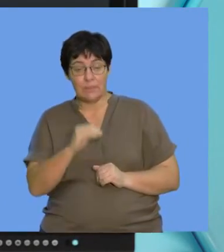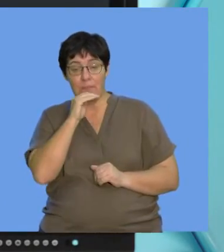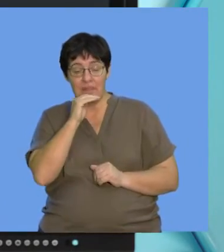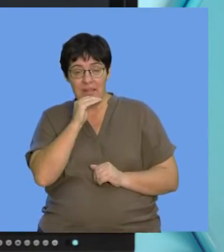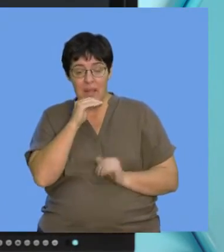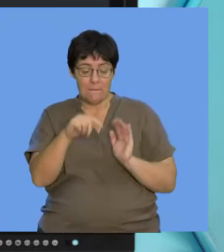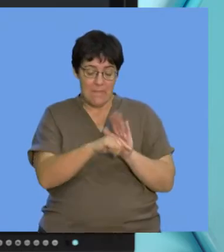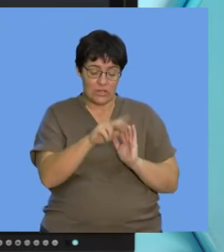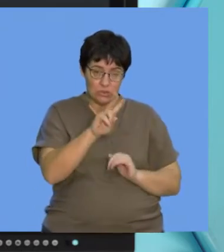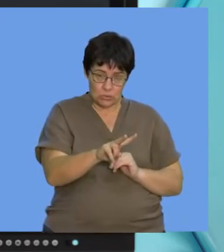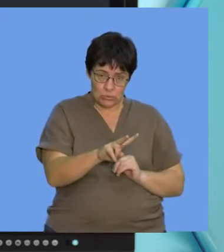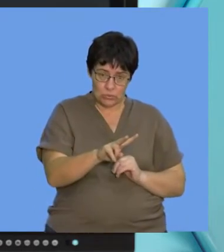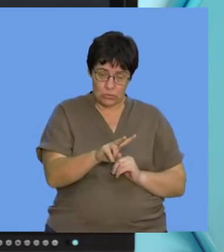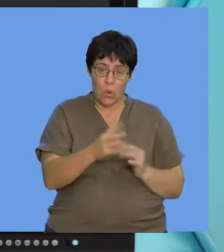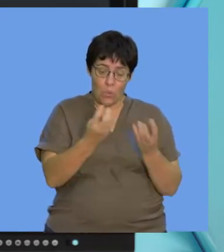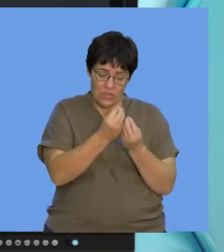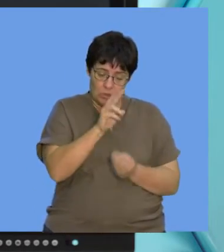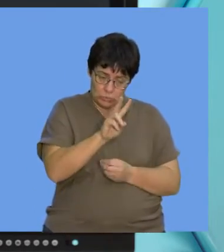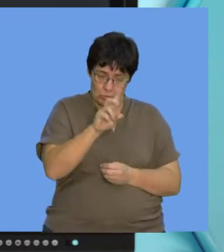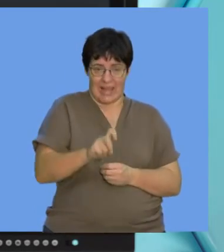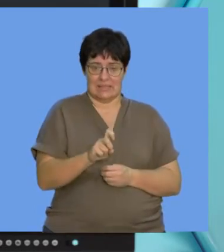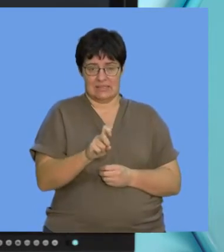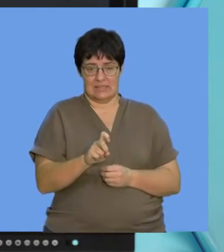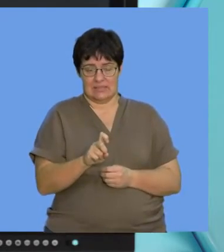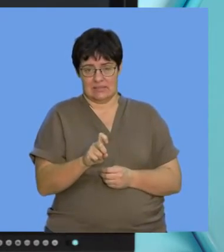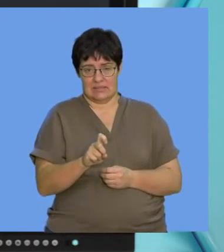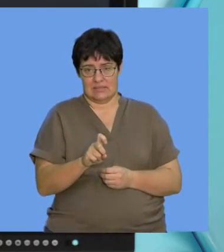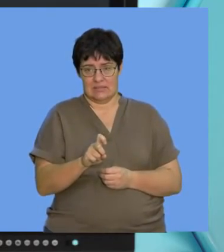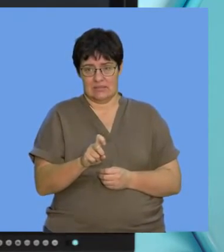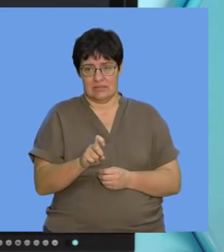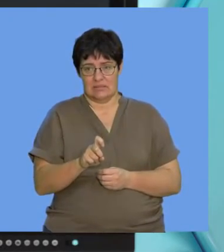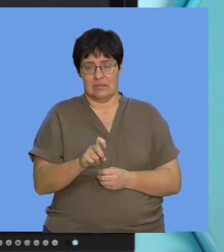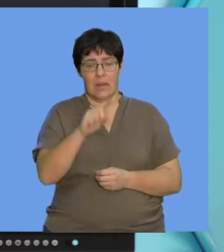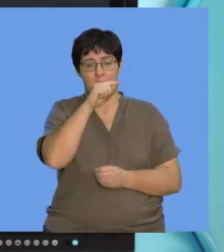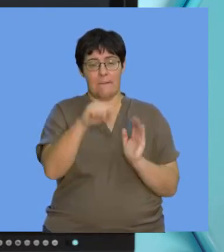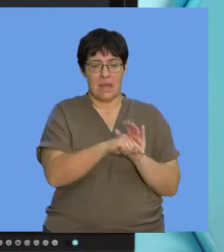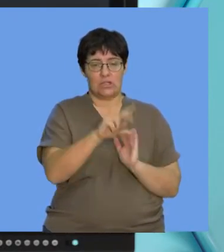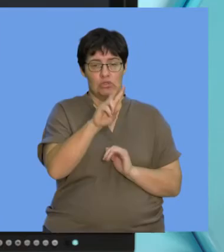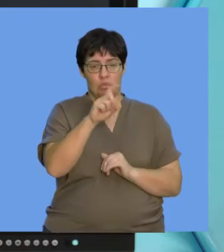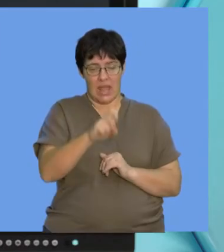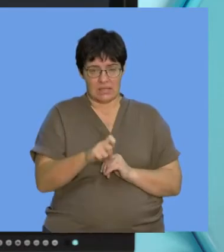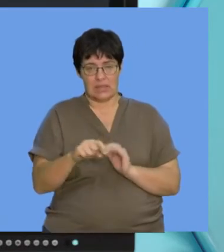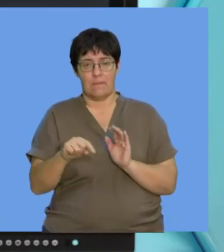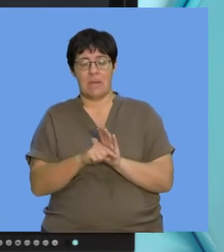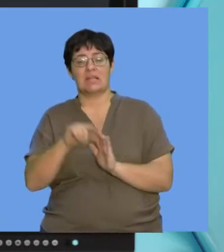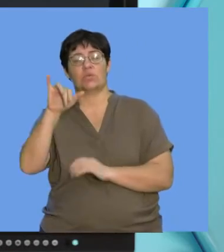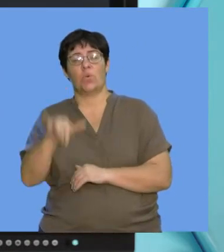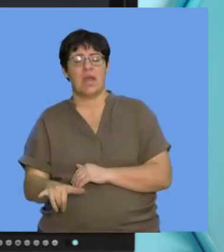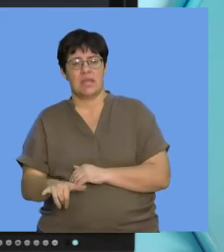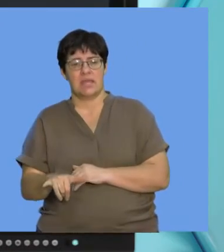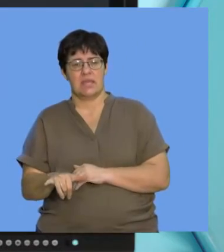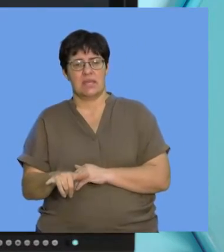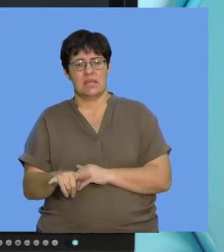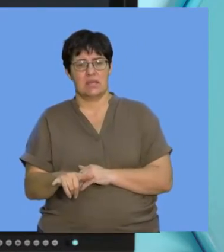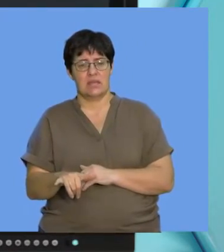minus 2x, it means the minus goes with that 2x. But if it's minus 2x